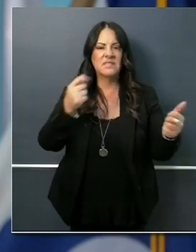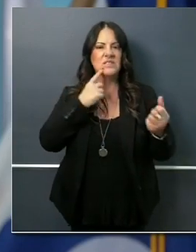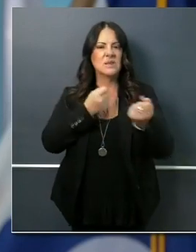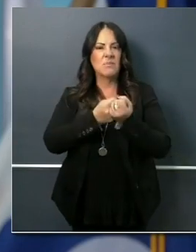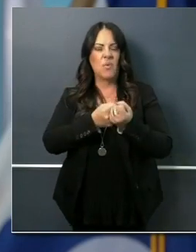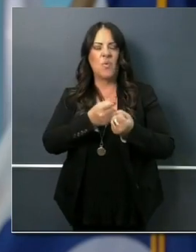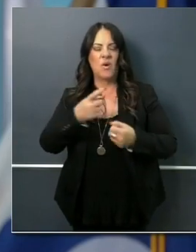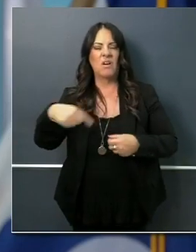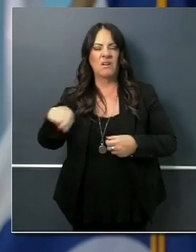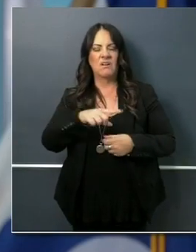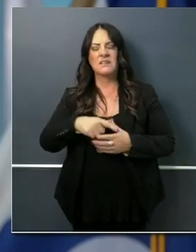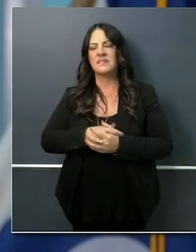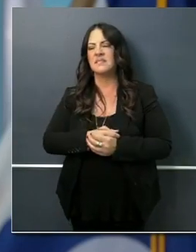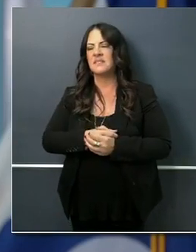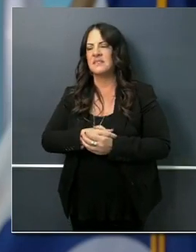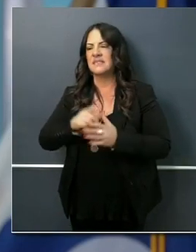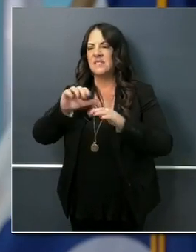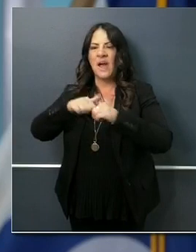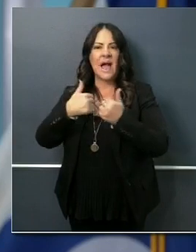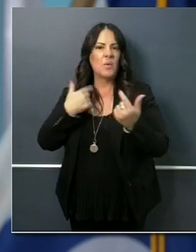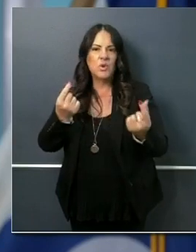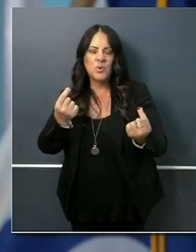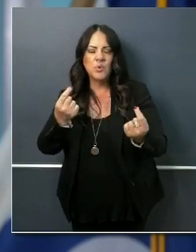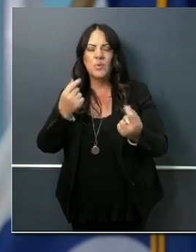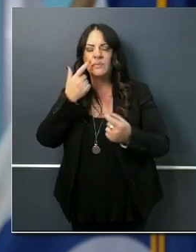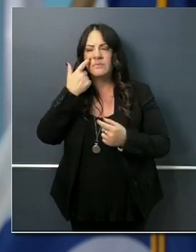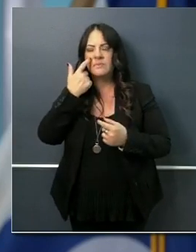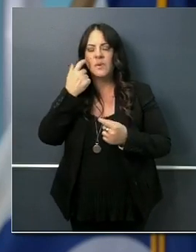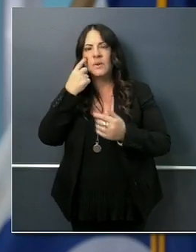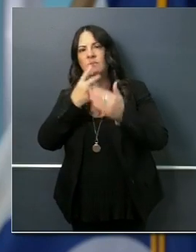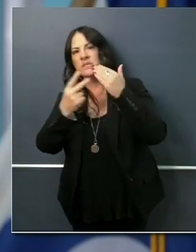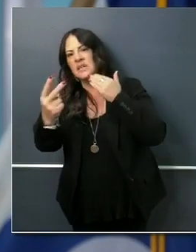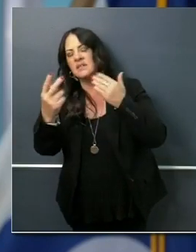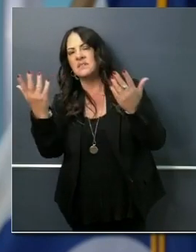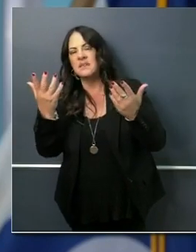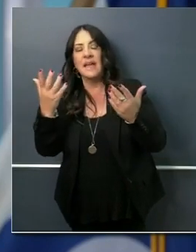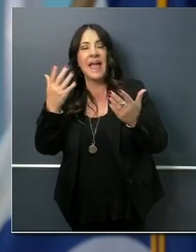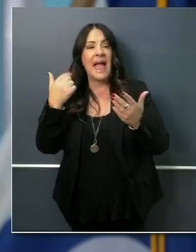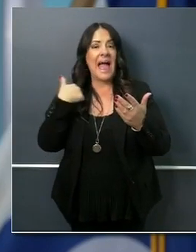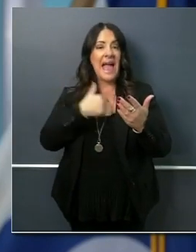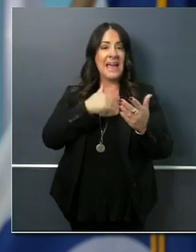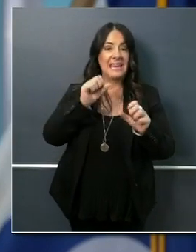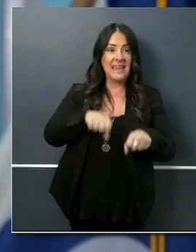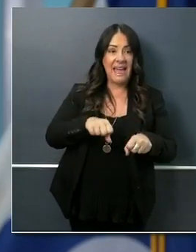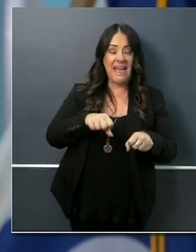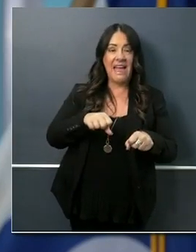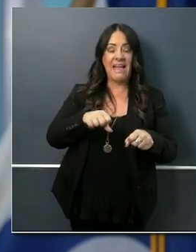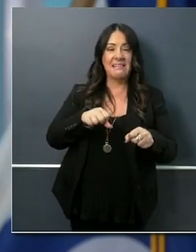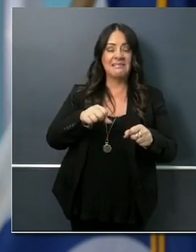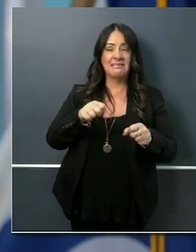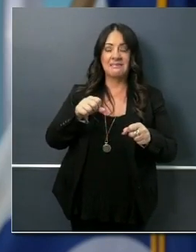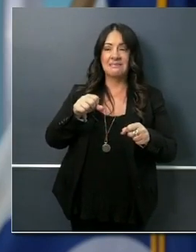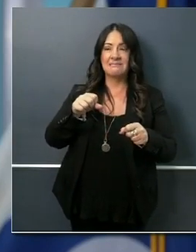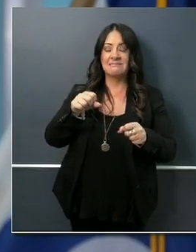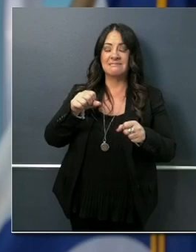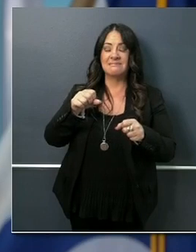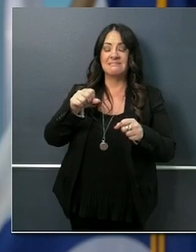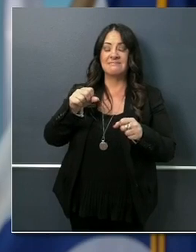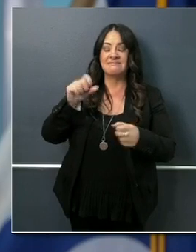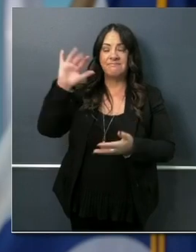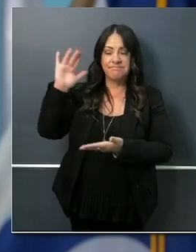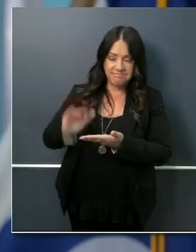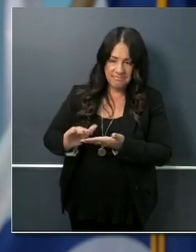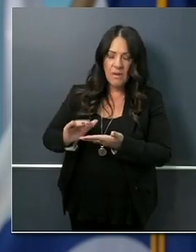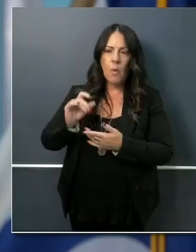is address a shortfall in revenue from what we projected. At the same time, we need to increase our investments in not only addressing the pandemic